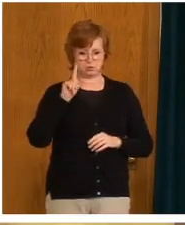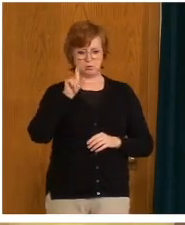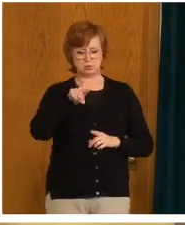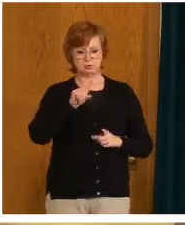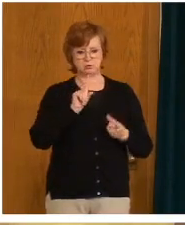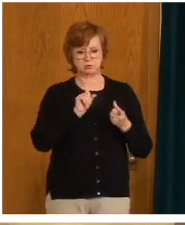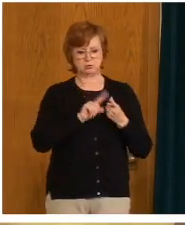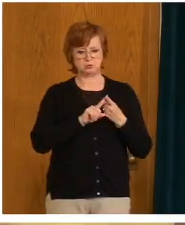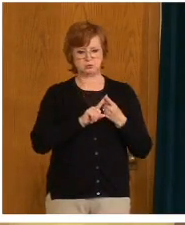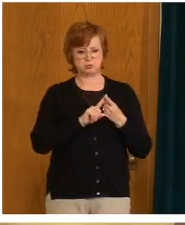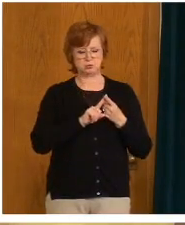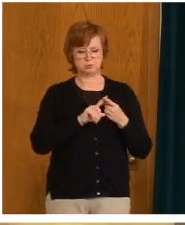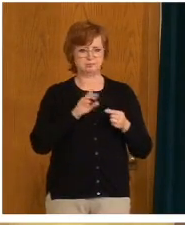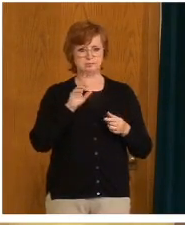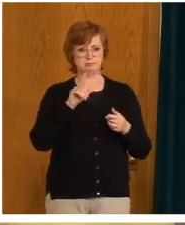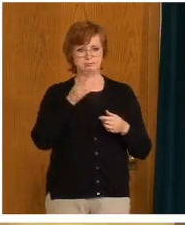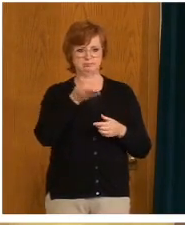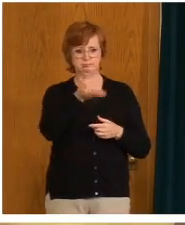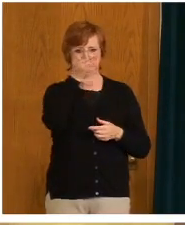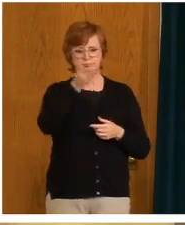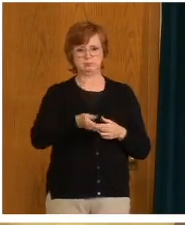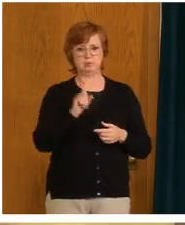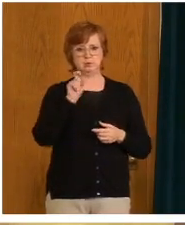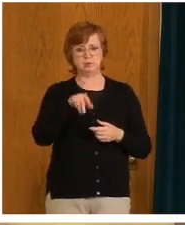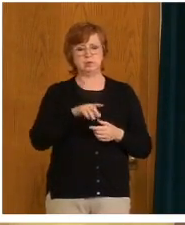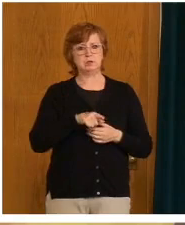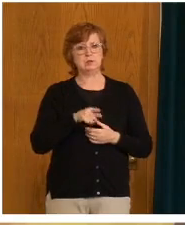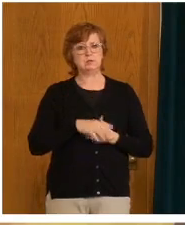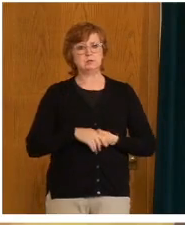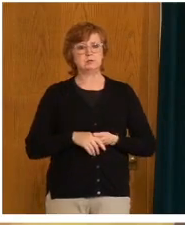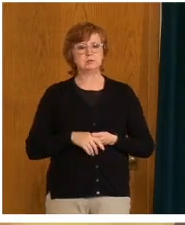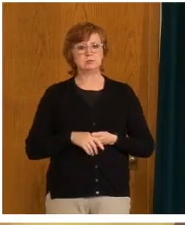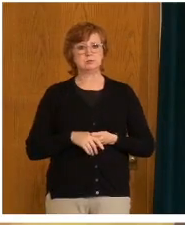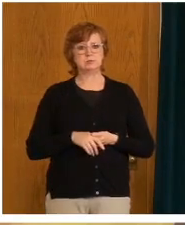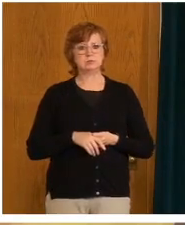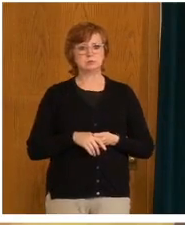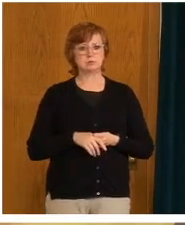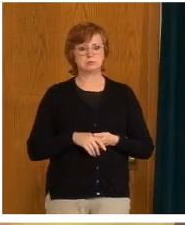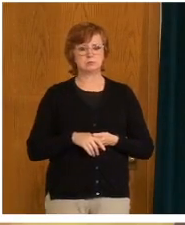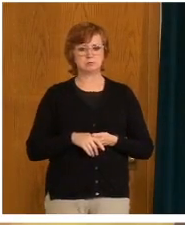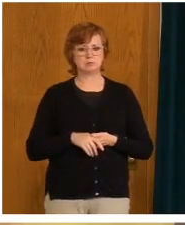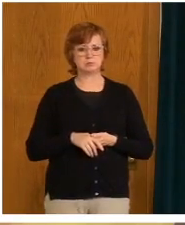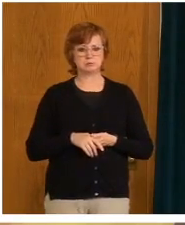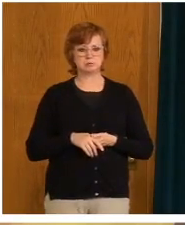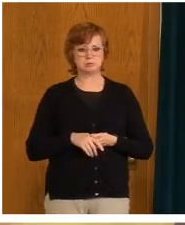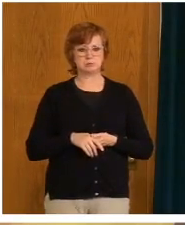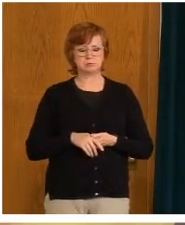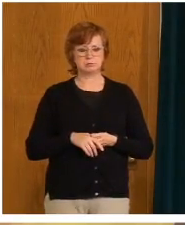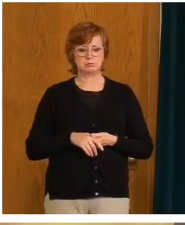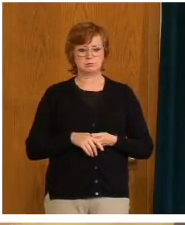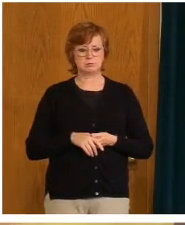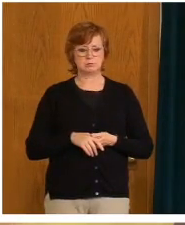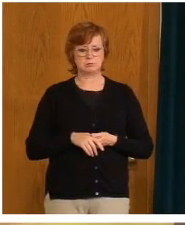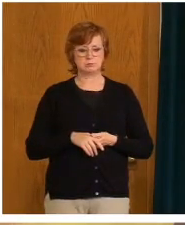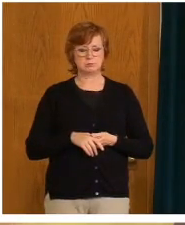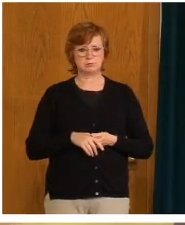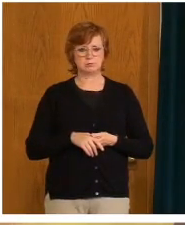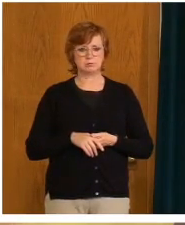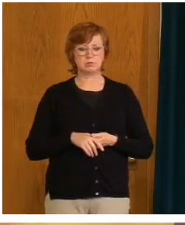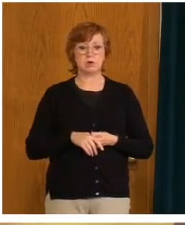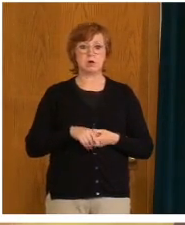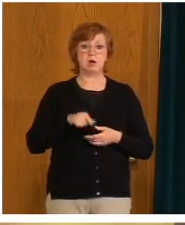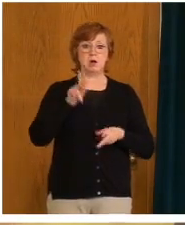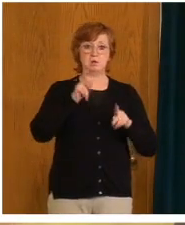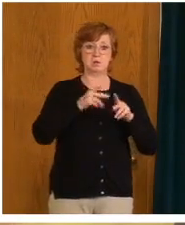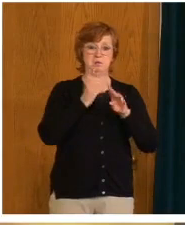is, have you heard of any instances of people trying to get their second vaccination before they are eligible to